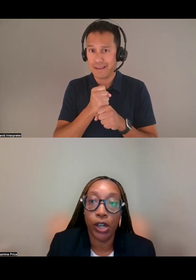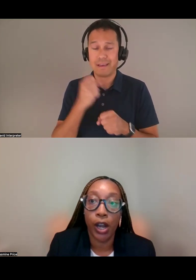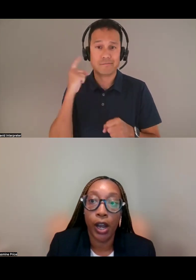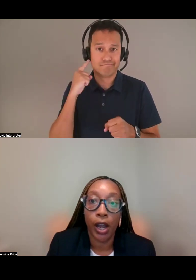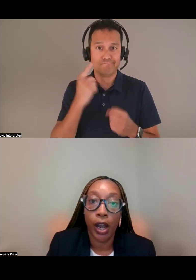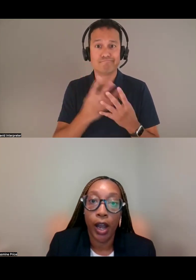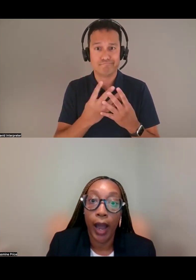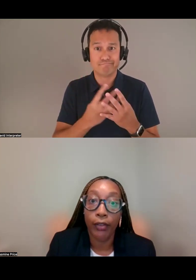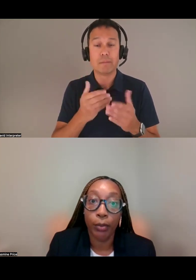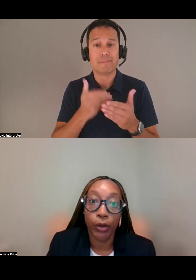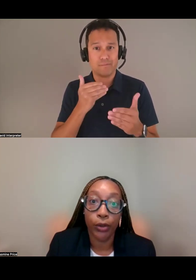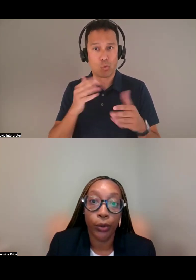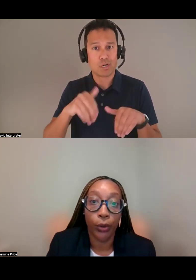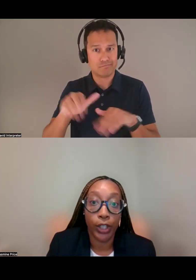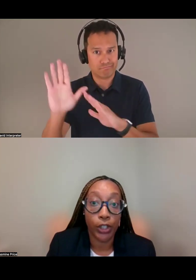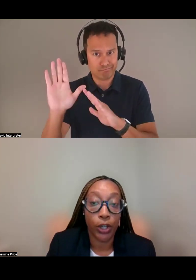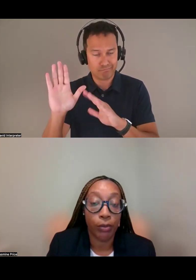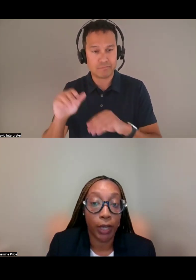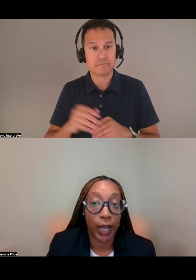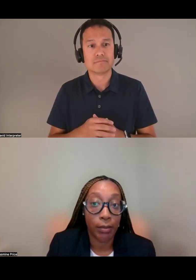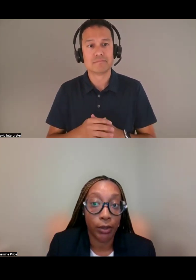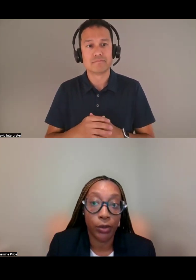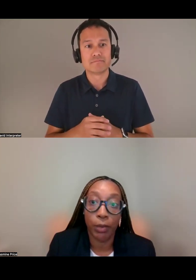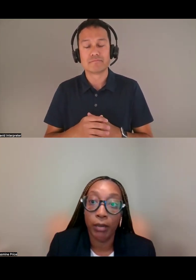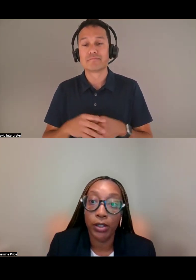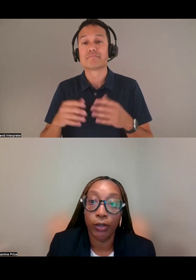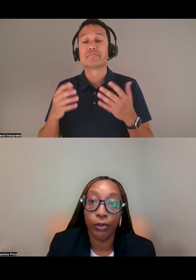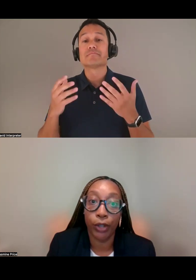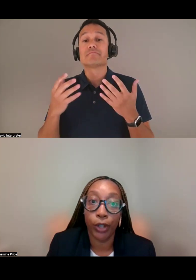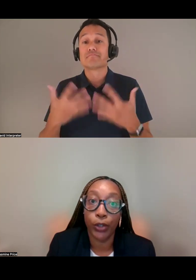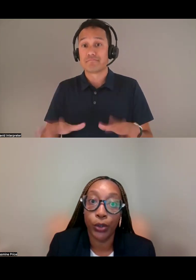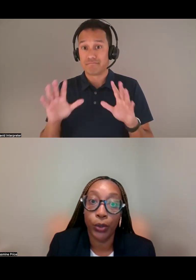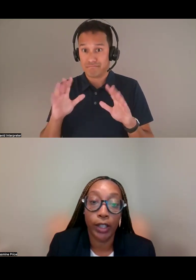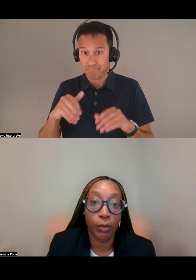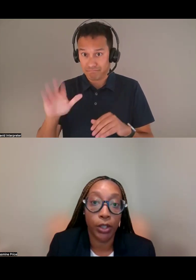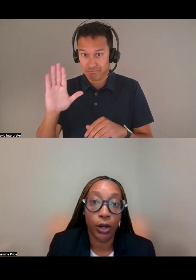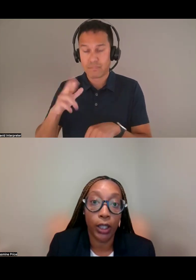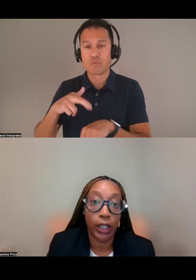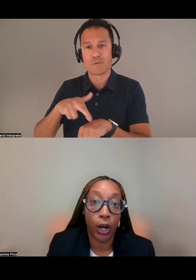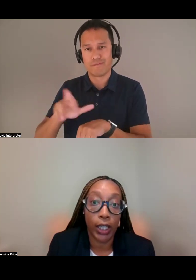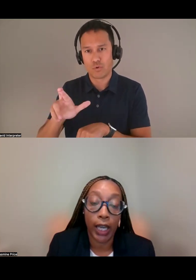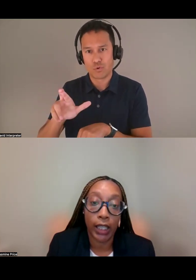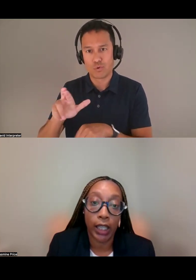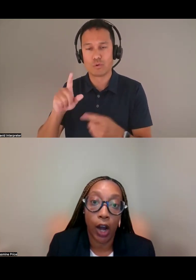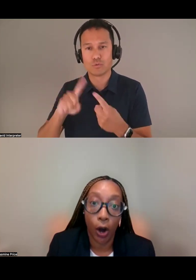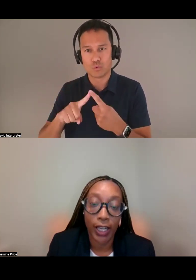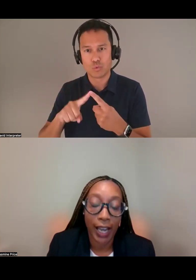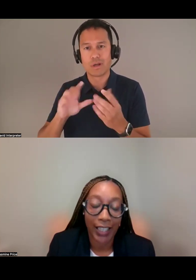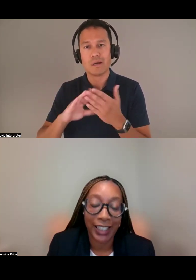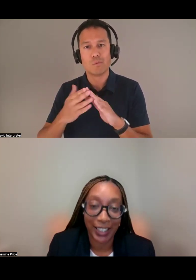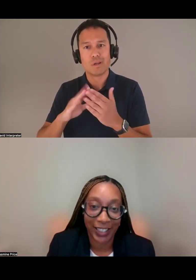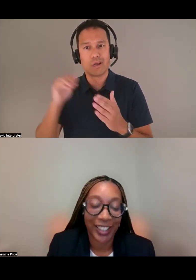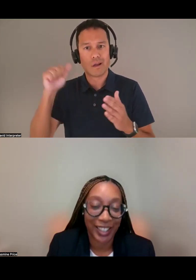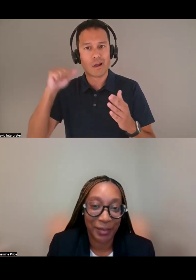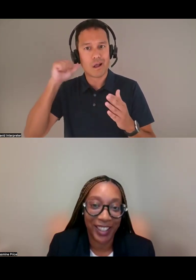discharge. After birth or discharge from the hospitals, babies are referred to a community audiologist,